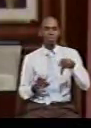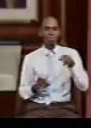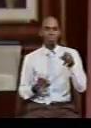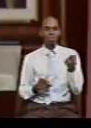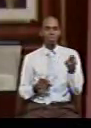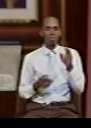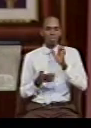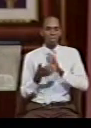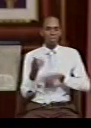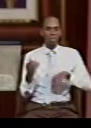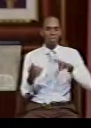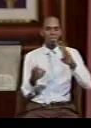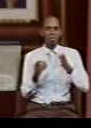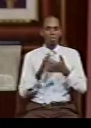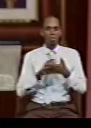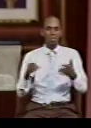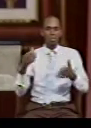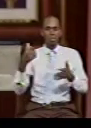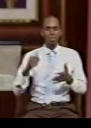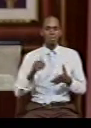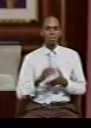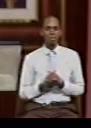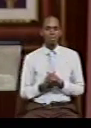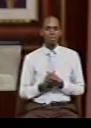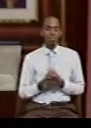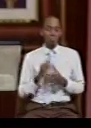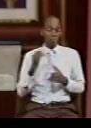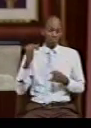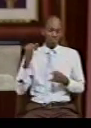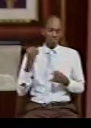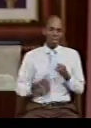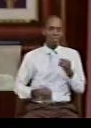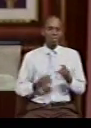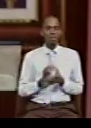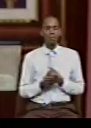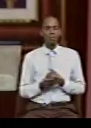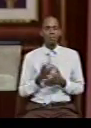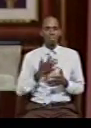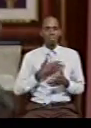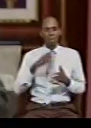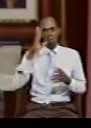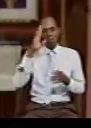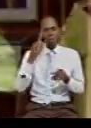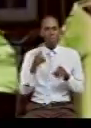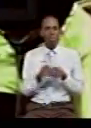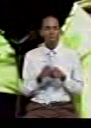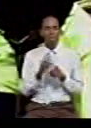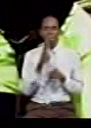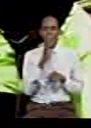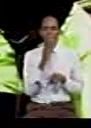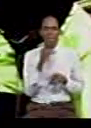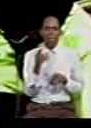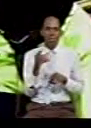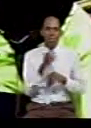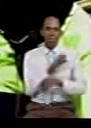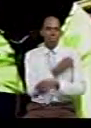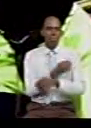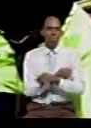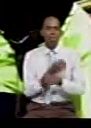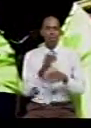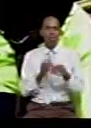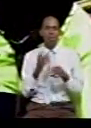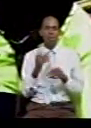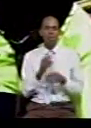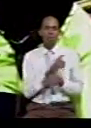6, verse 10. Finally, my brethren, be strong in the